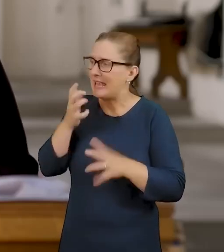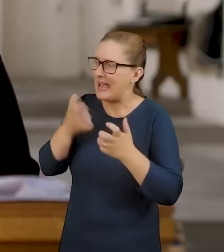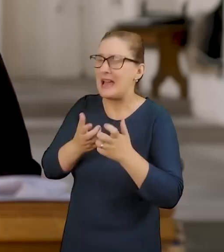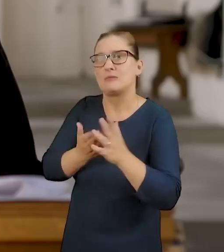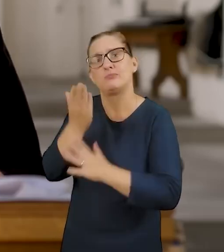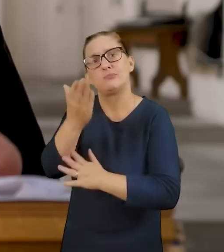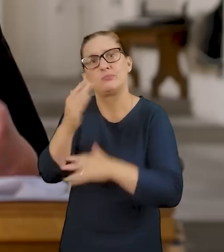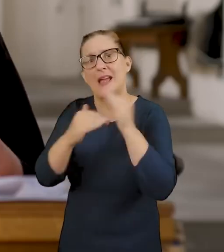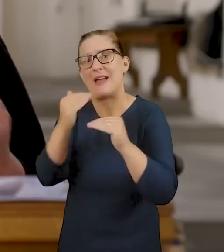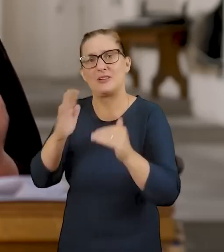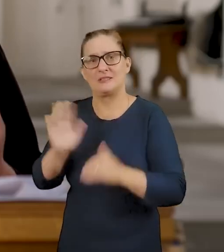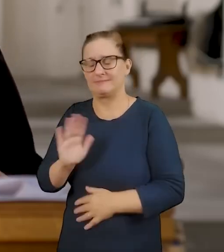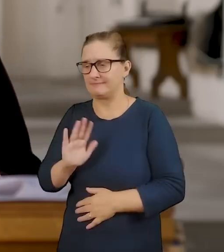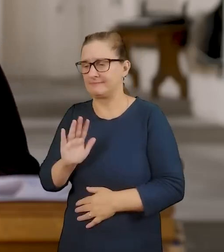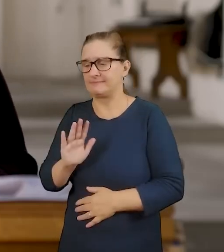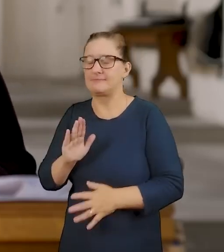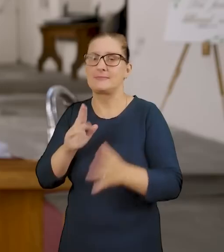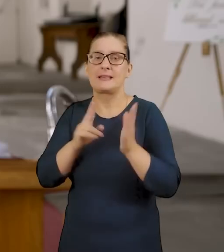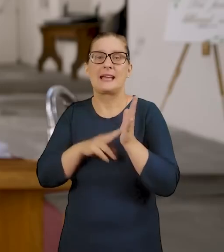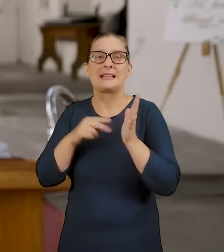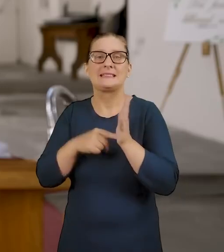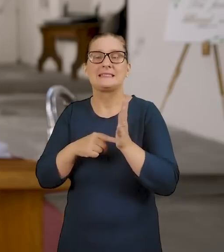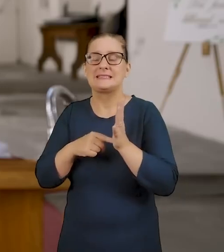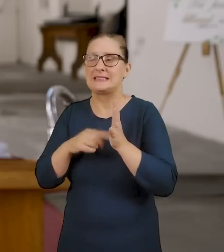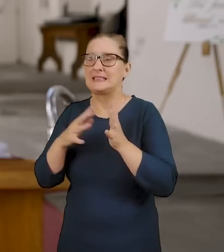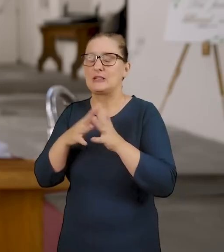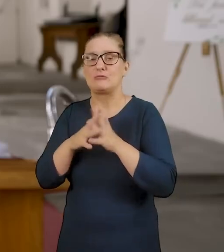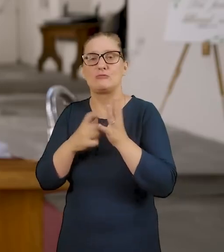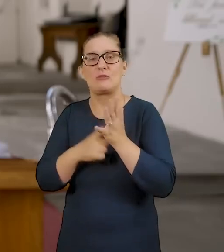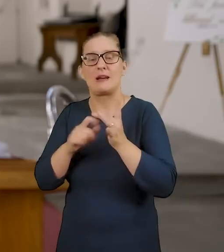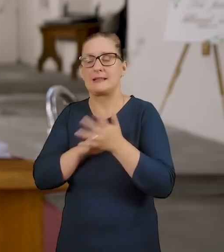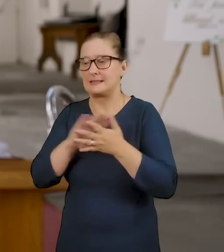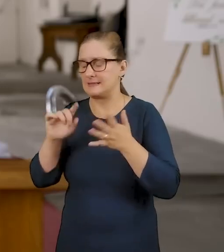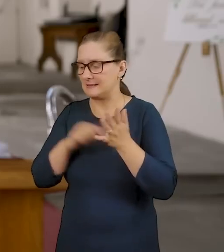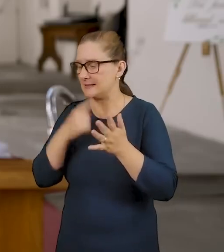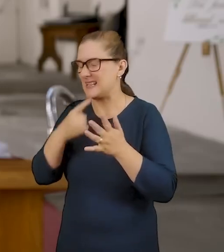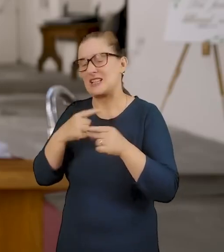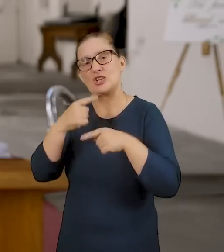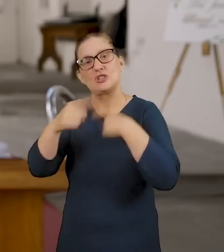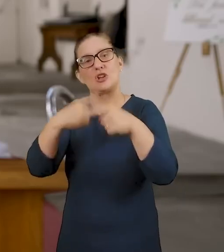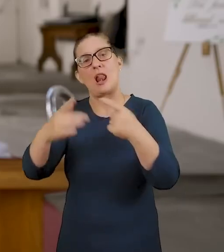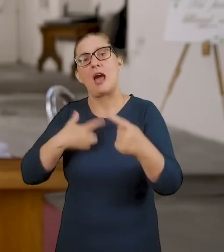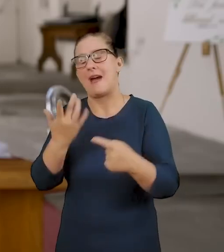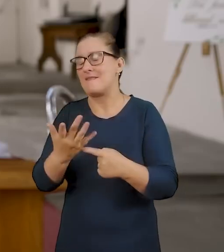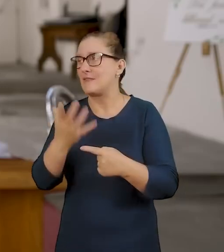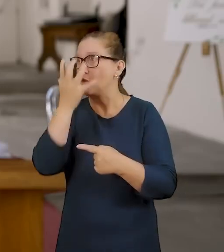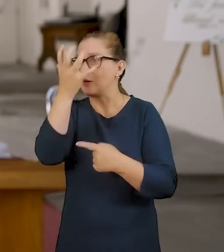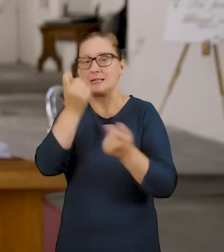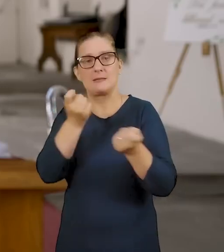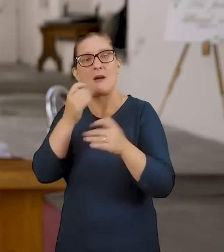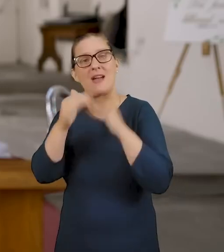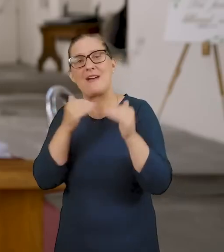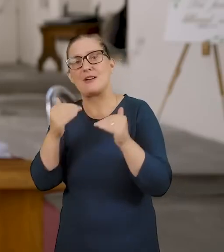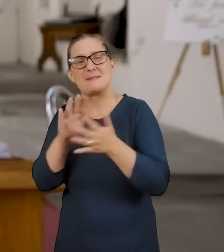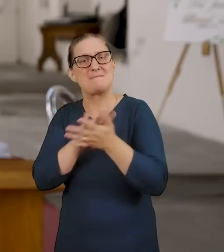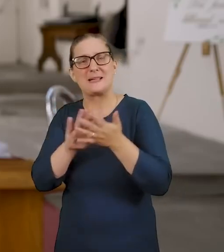not asking about how do I get to heaven. Theologian N.T. Wright says that the phrase eternal life